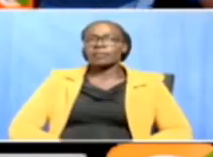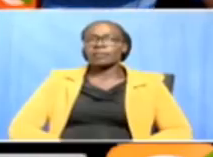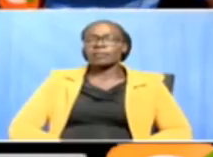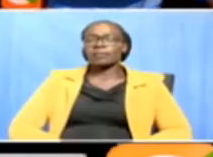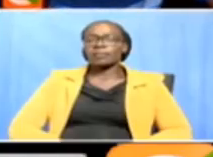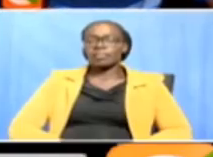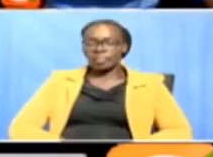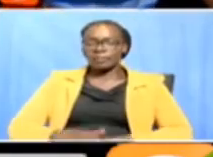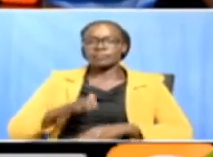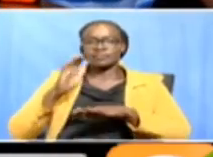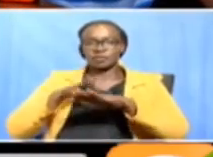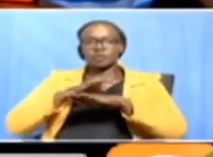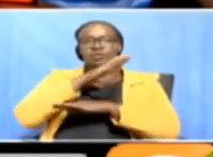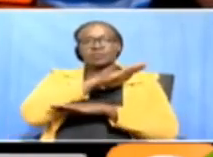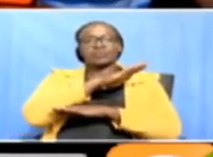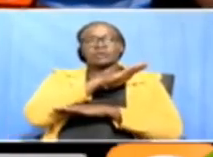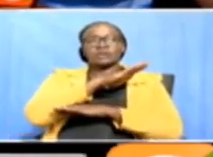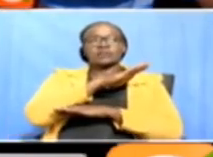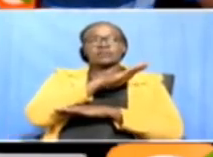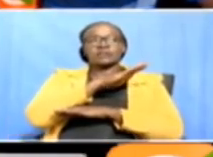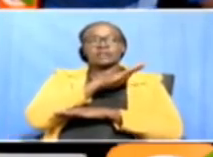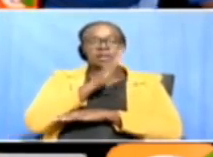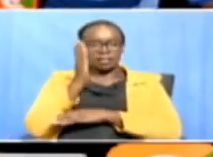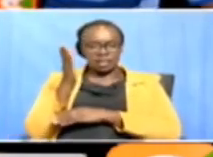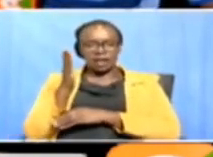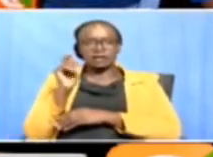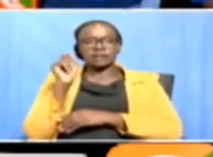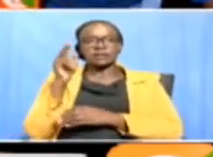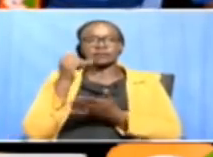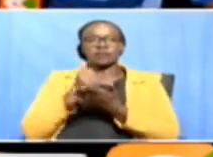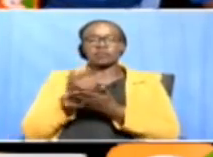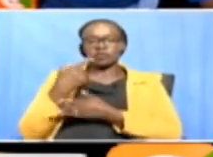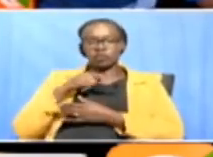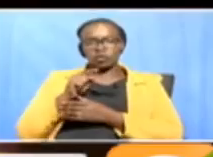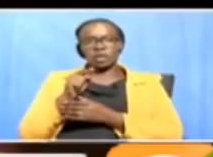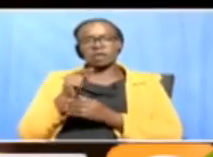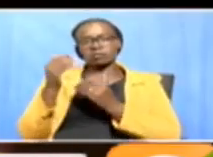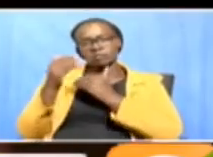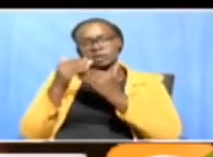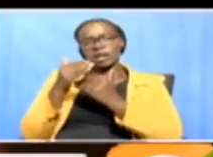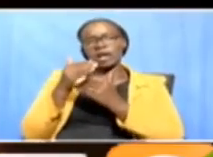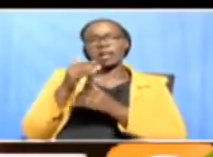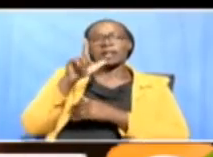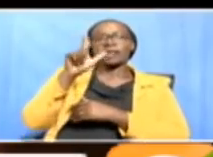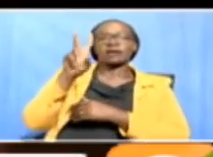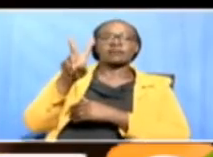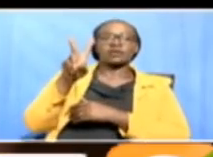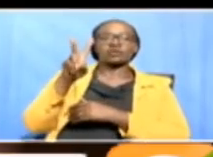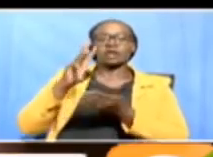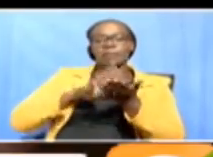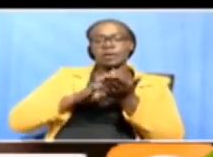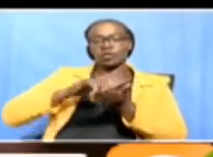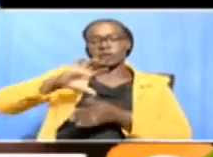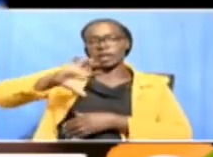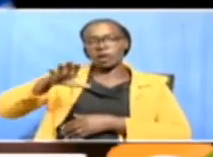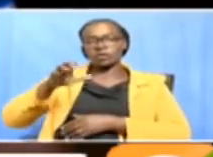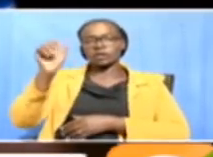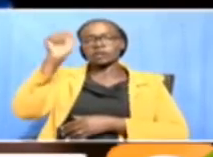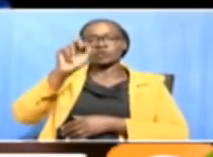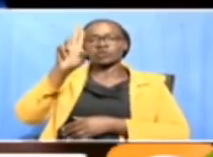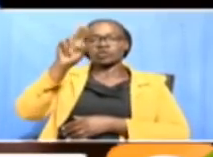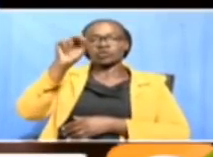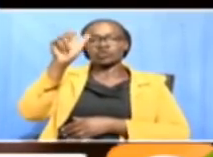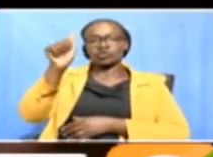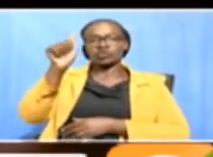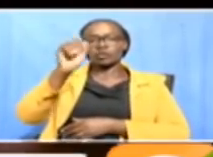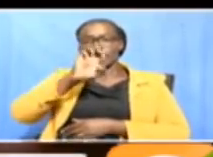Well, good evening to you, Victoria, there in studio. We are just a few kilometers from Lake Victoria. This is Migori County, particularly Suna East